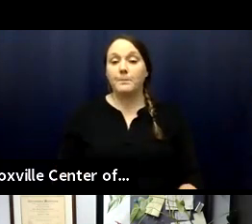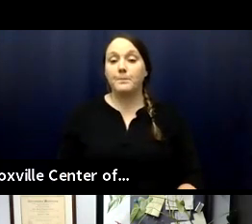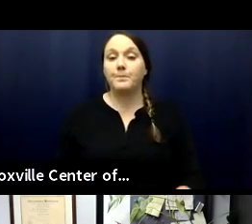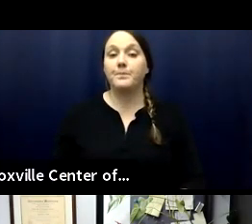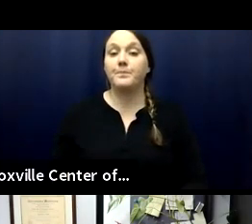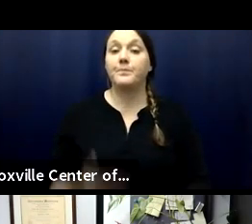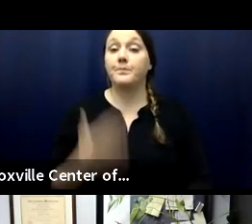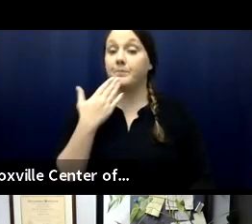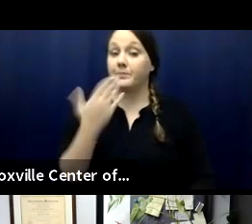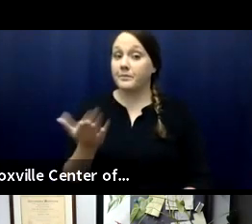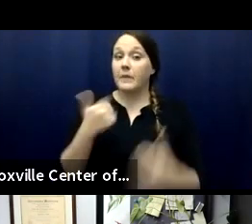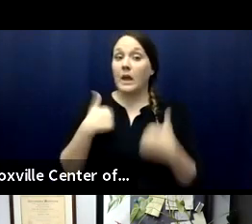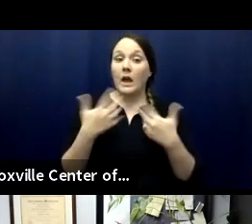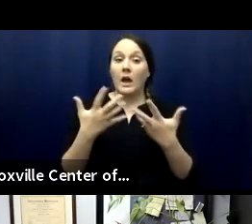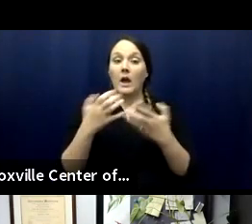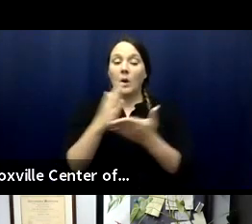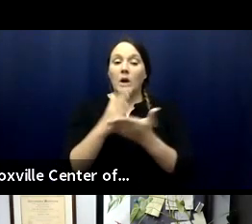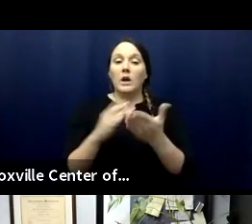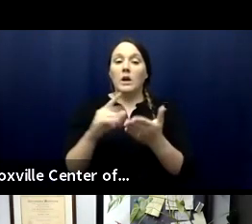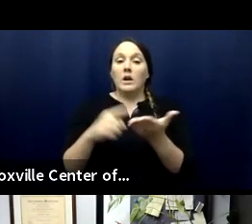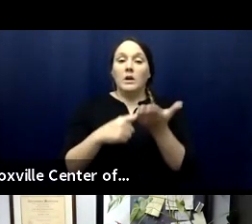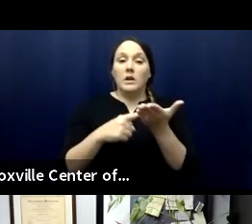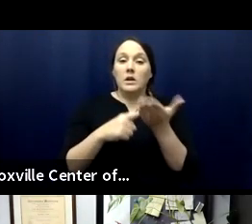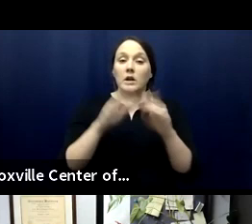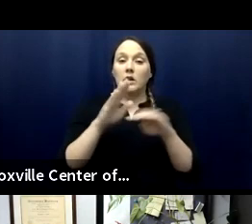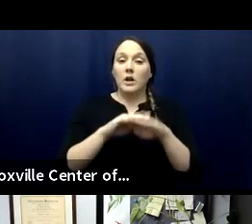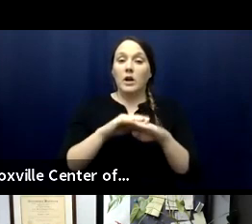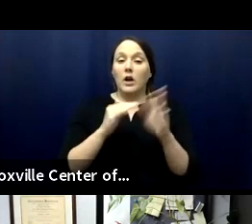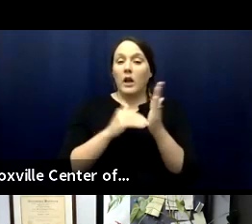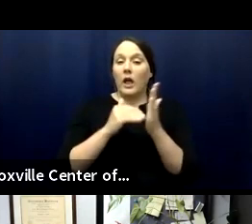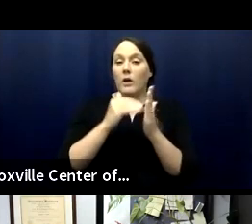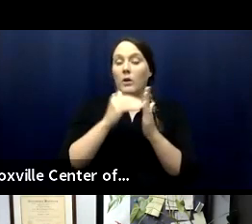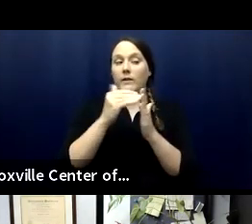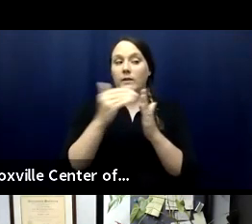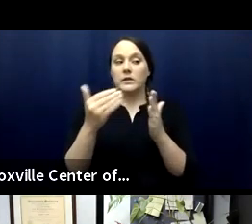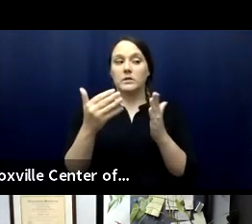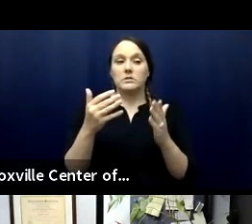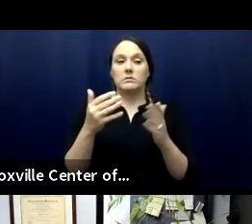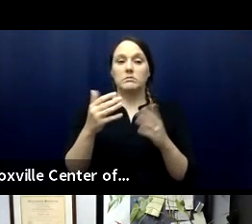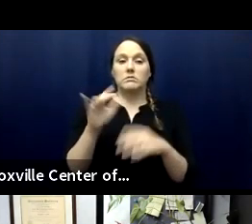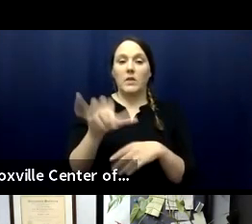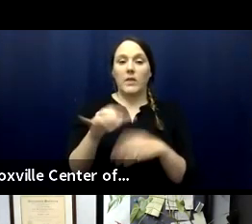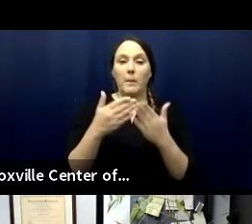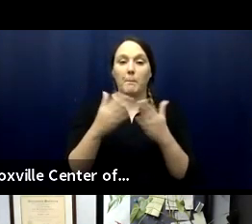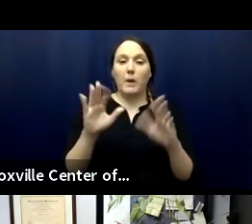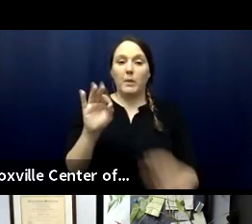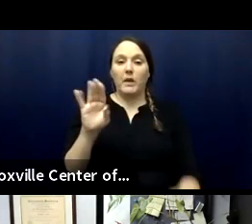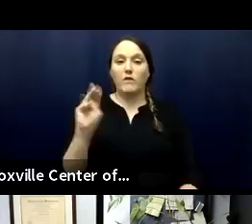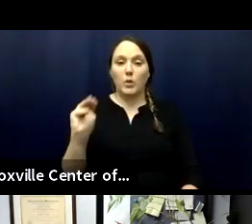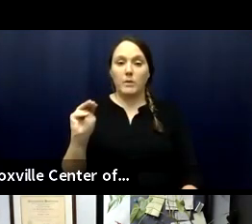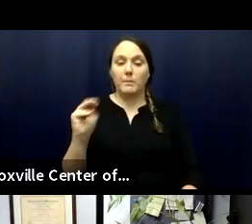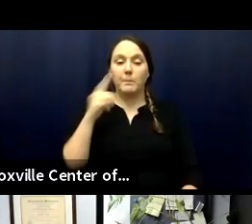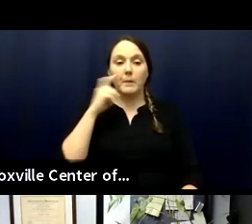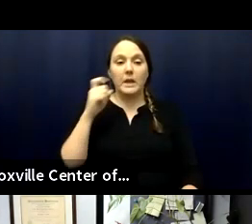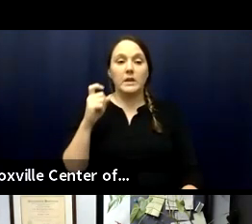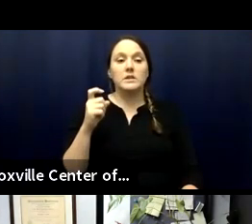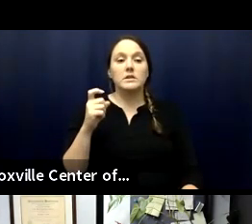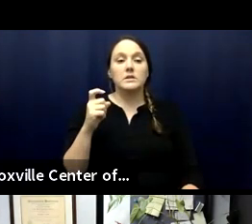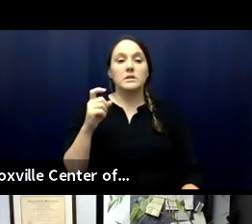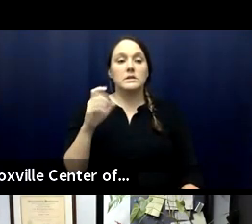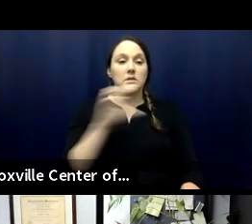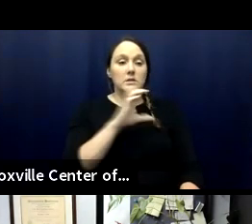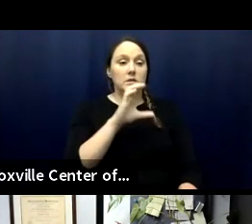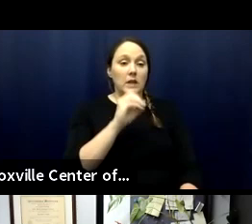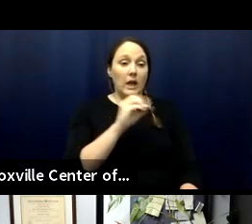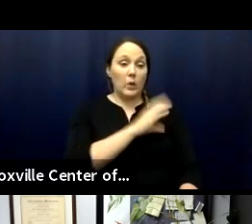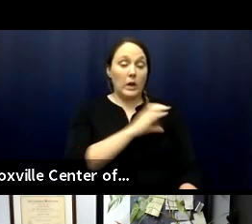would like to have some discussion on the frequency of the public forum, because County